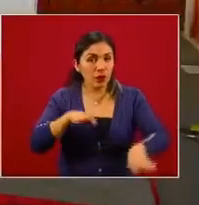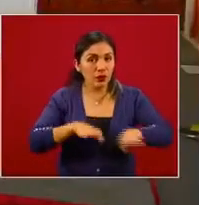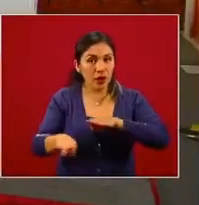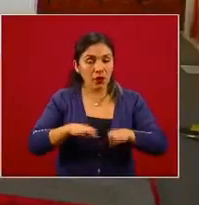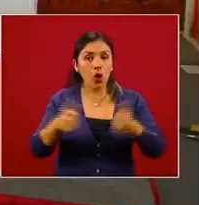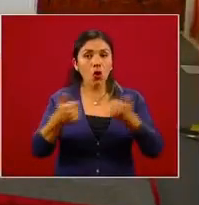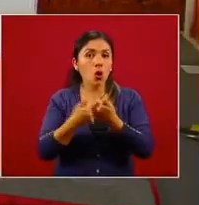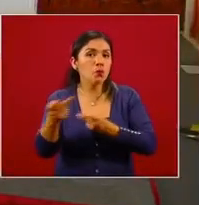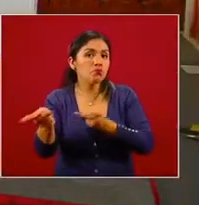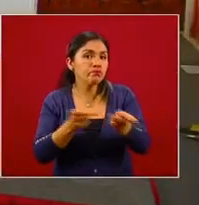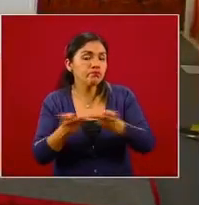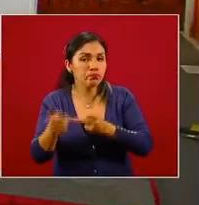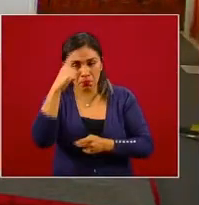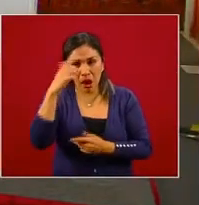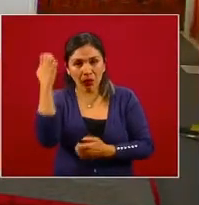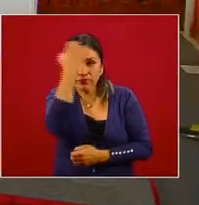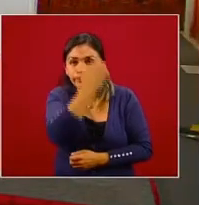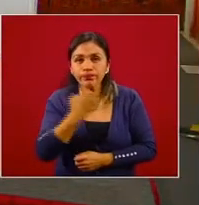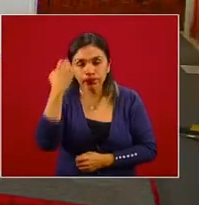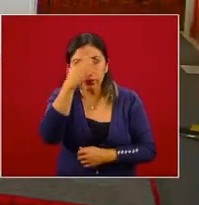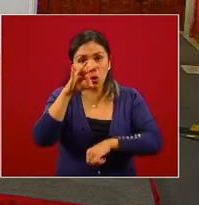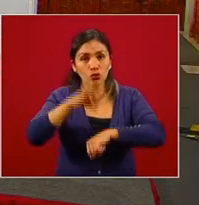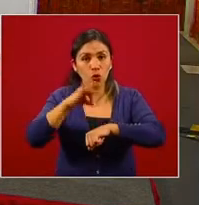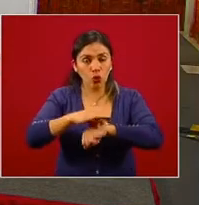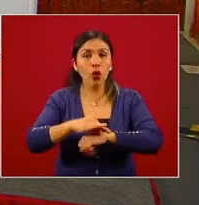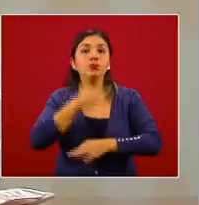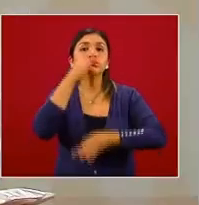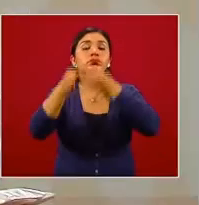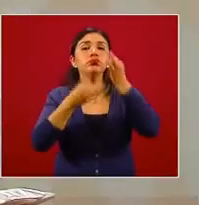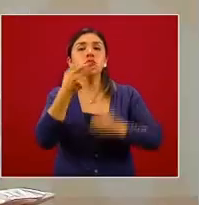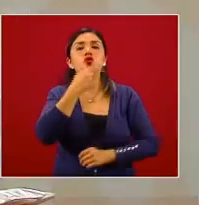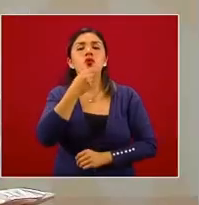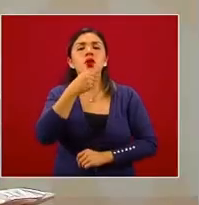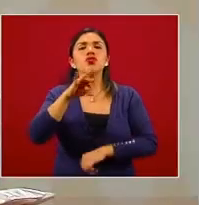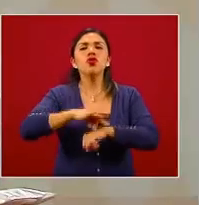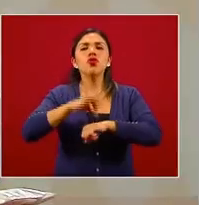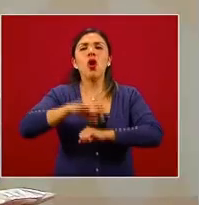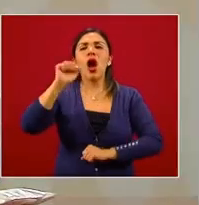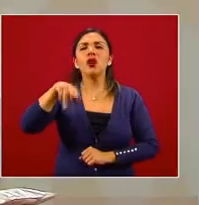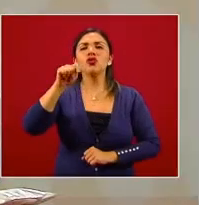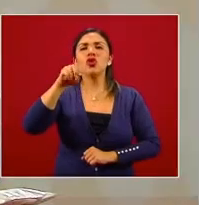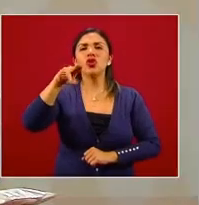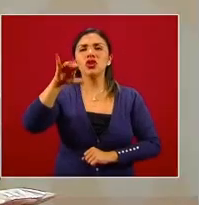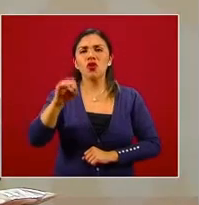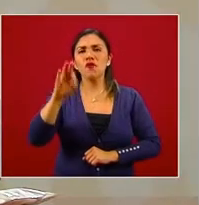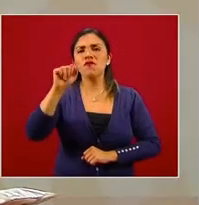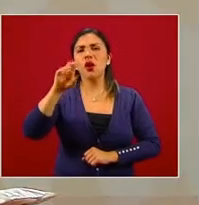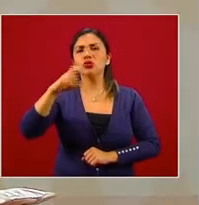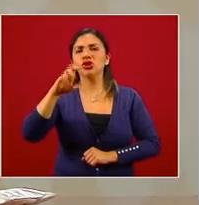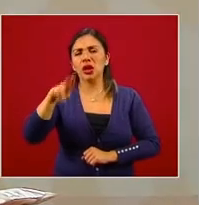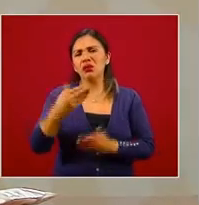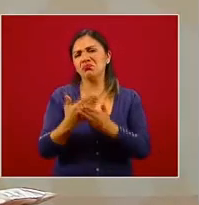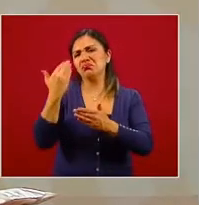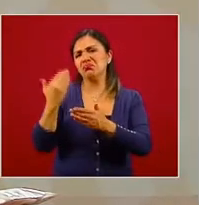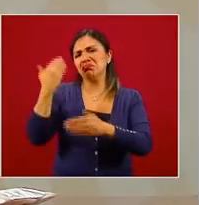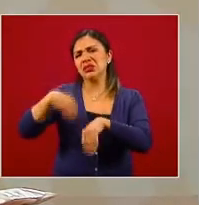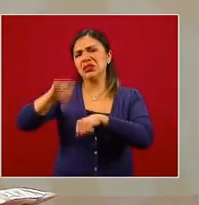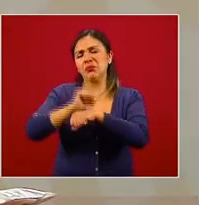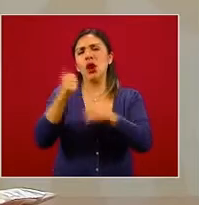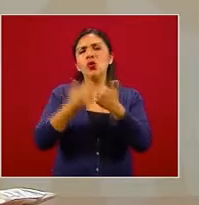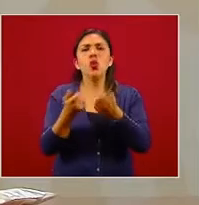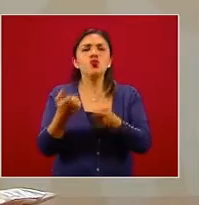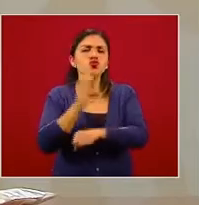at the spearhead of this. He was, Dr. Antonio Fauci, as you know, also announced a